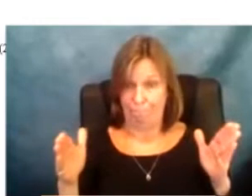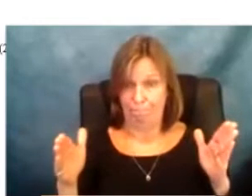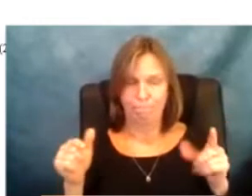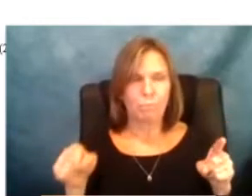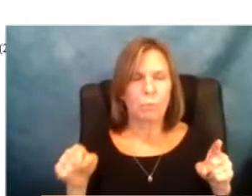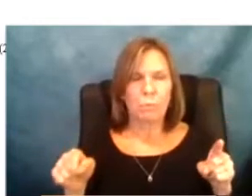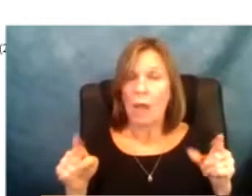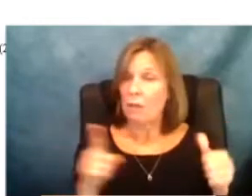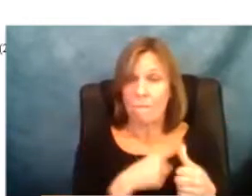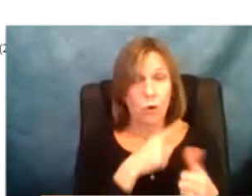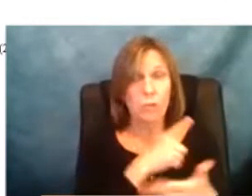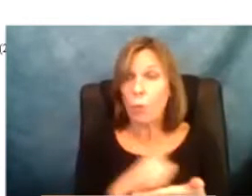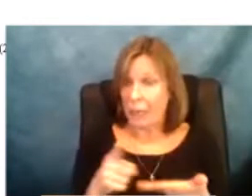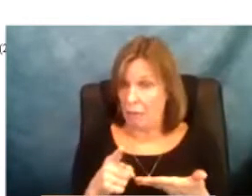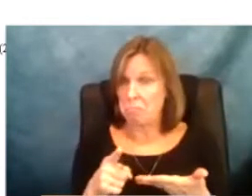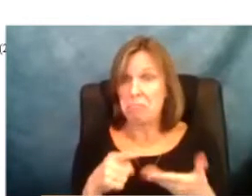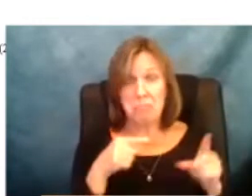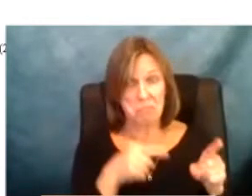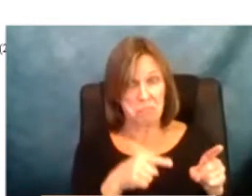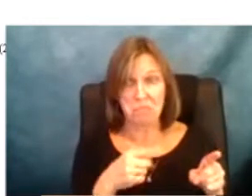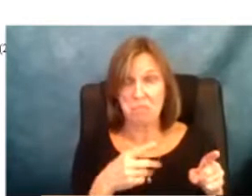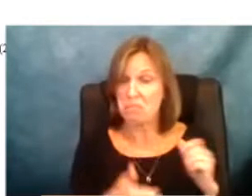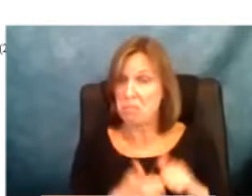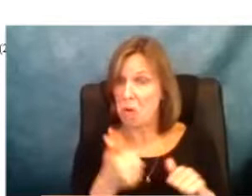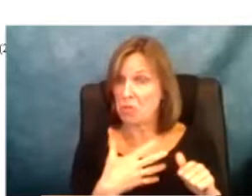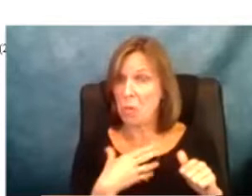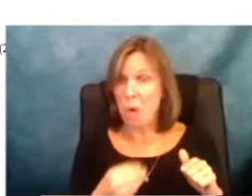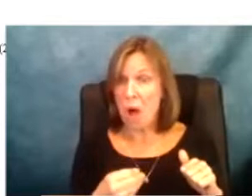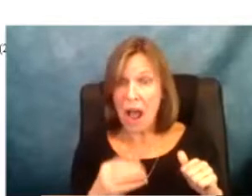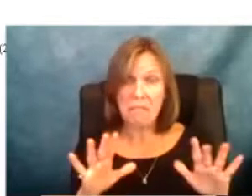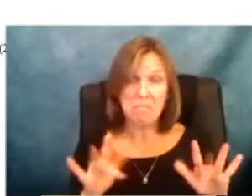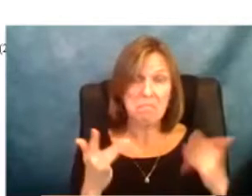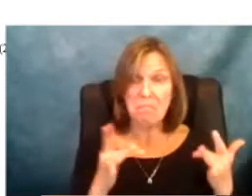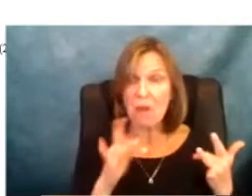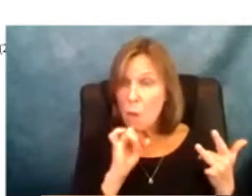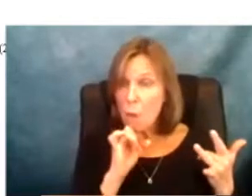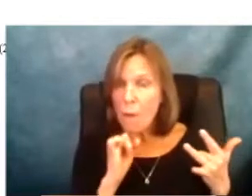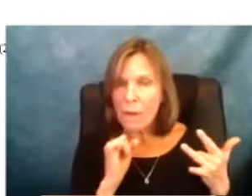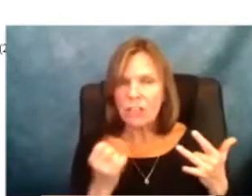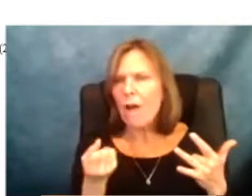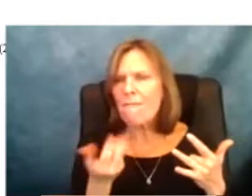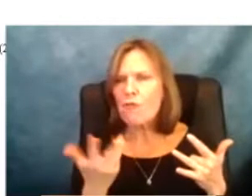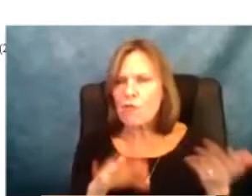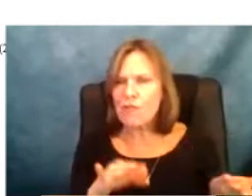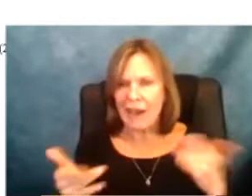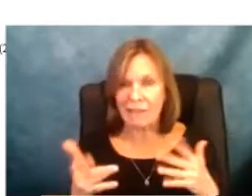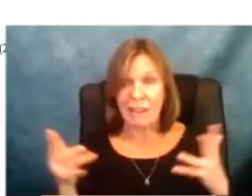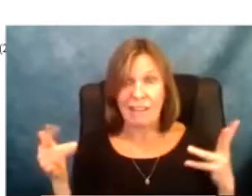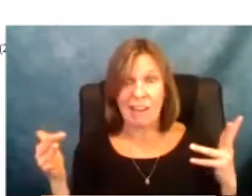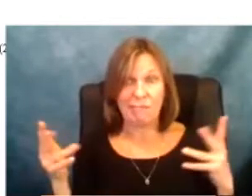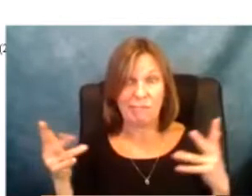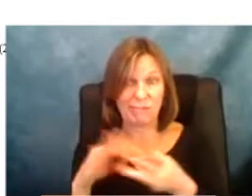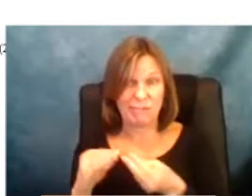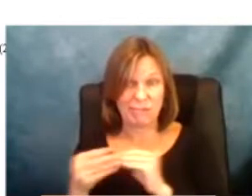Again, the first week, counties are shaded white and light orange with few deaths, and then it grows progressively